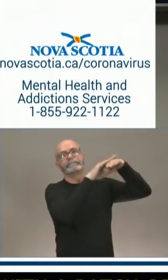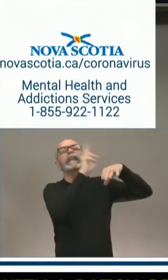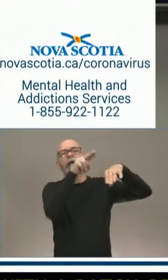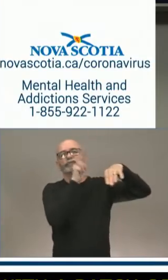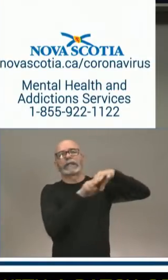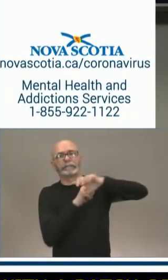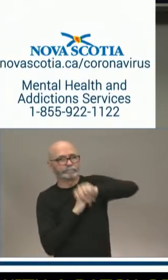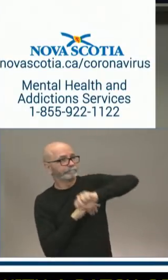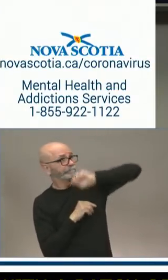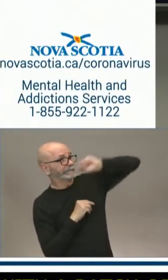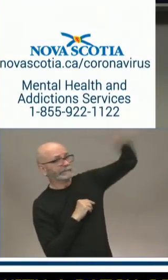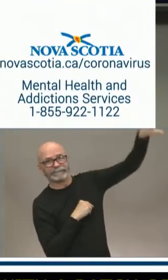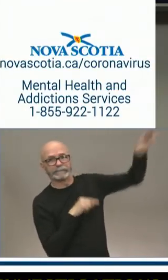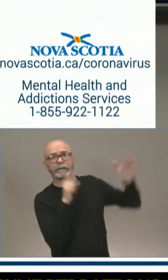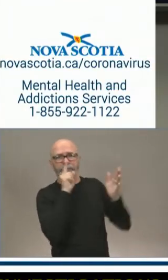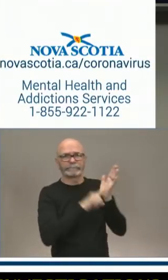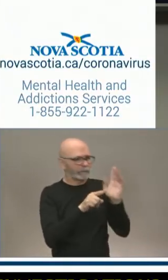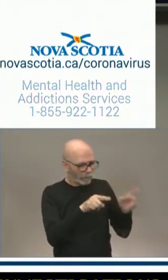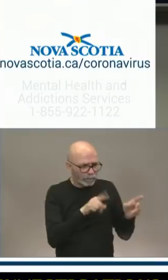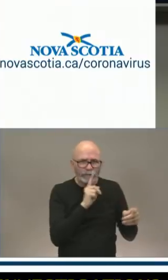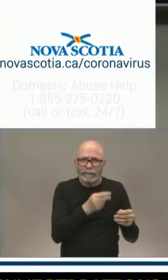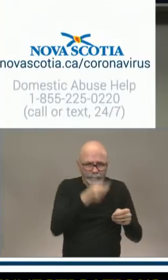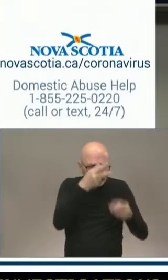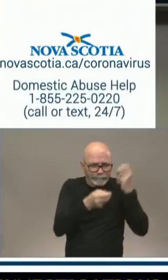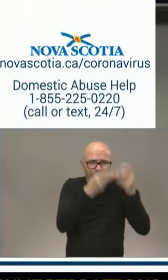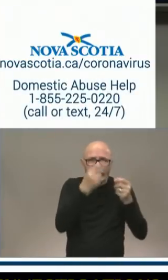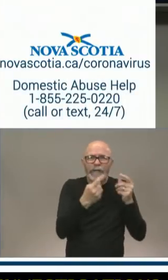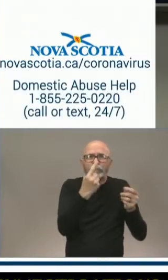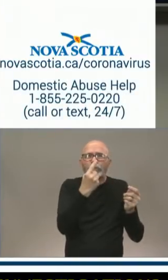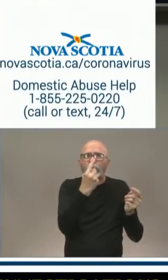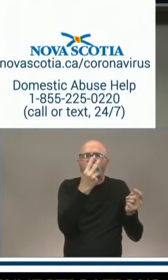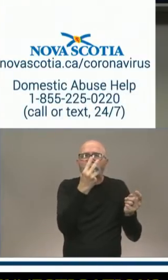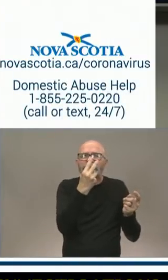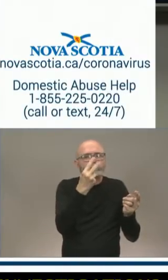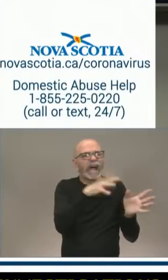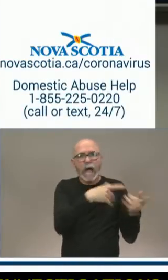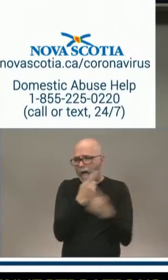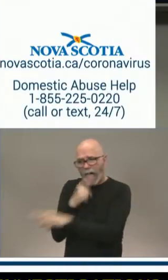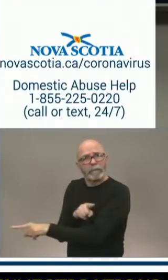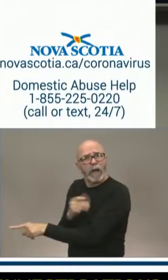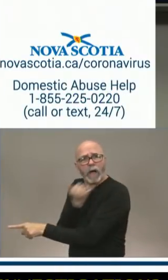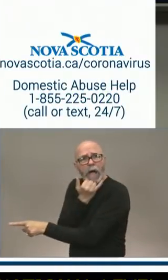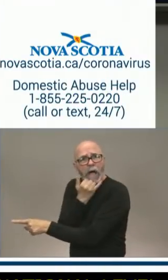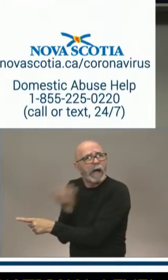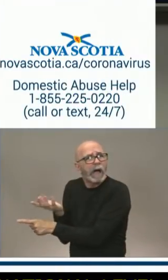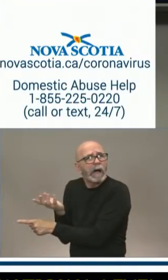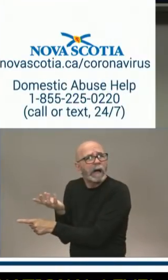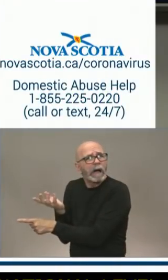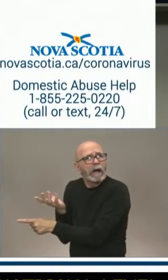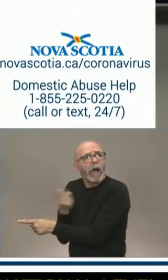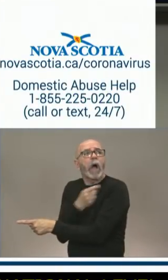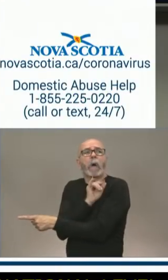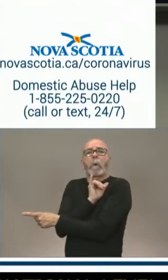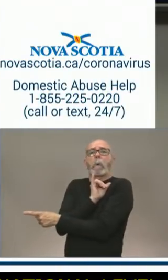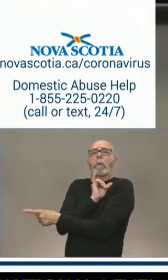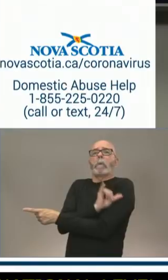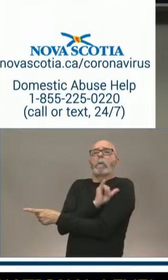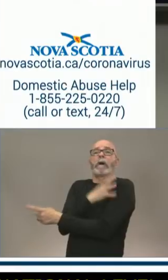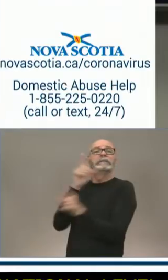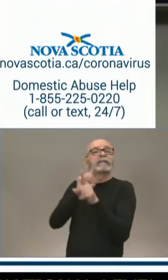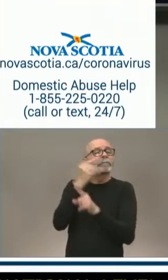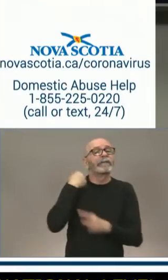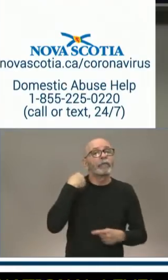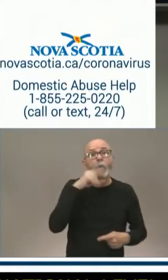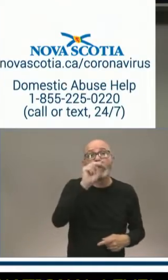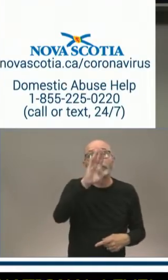happening, that maybe there's one or two events in Nova Scotia, and then lo and behold, in New Brunswick, there's a couple of